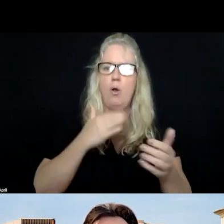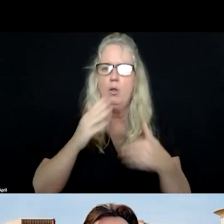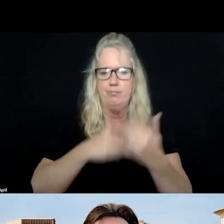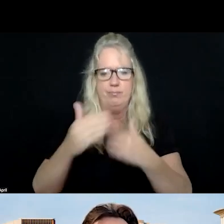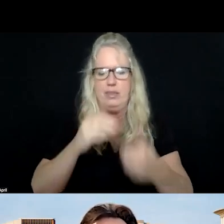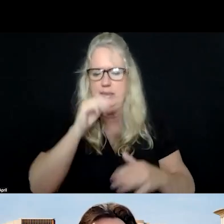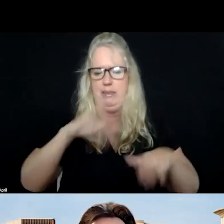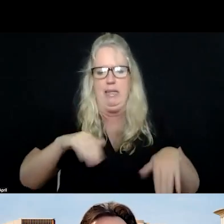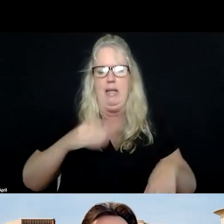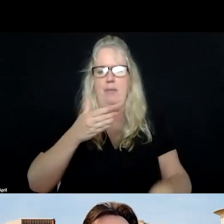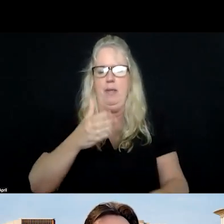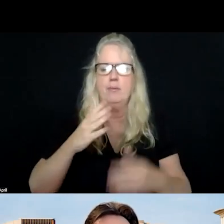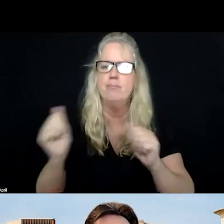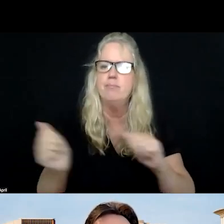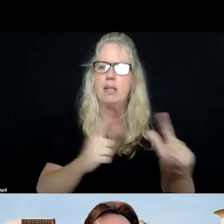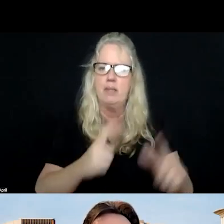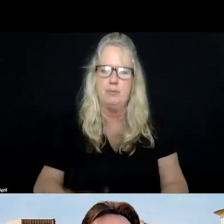there yet. Next slide.